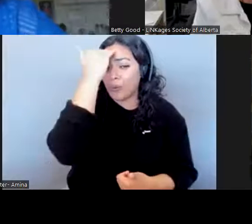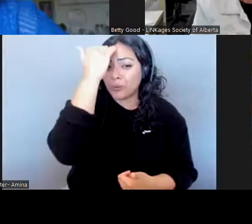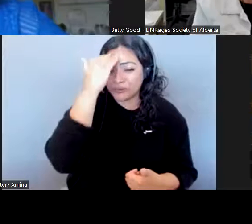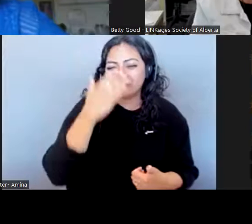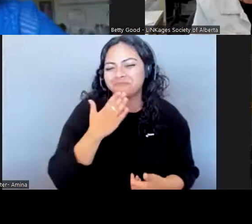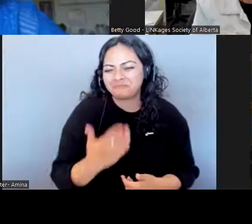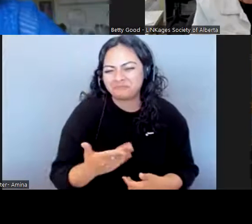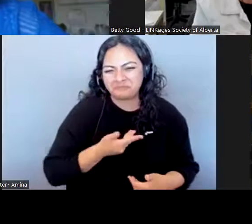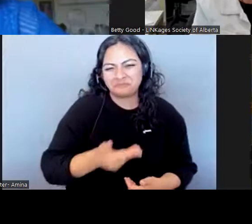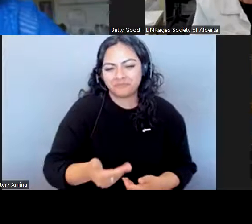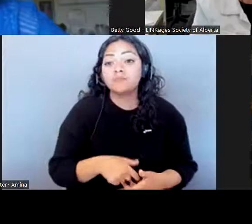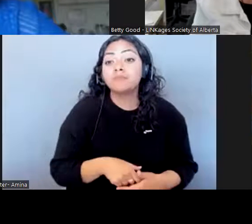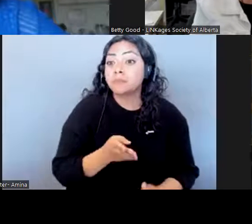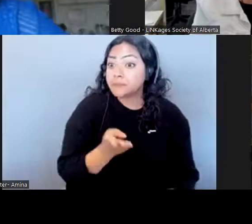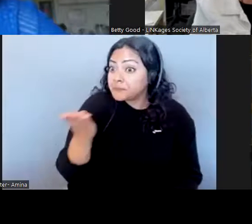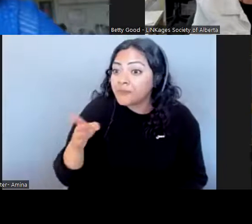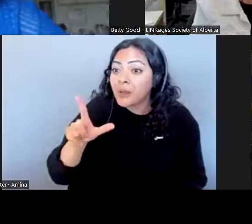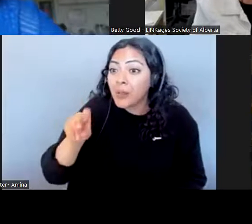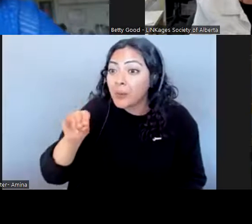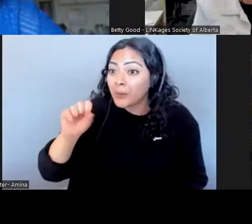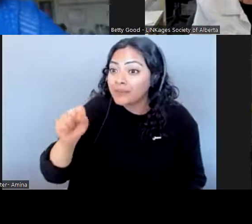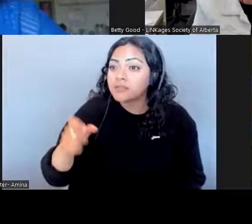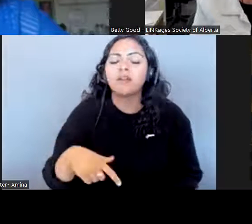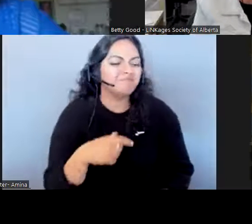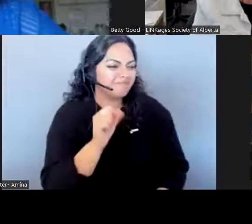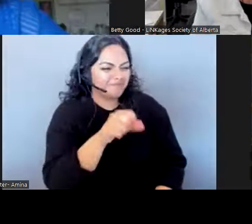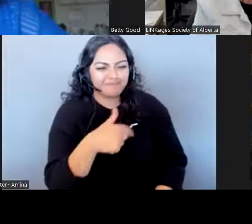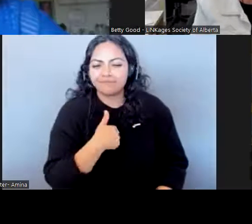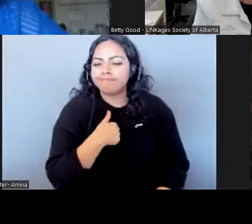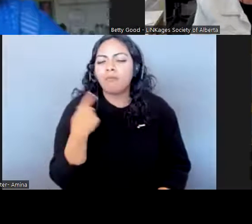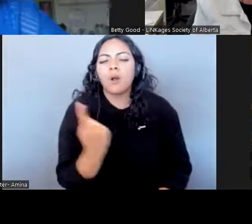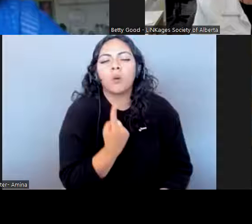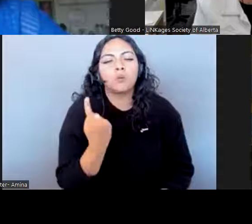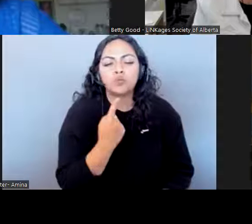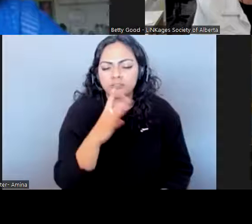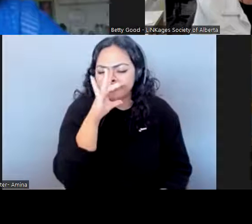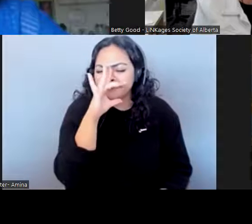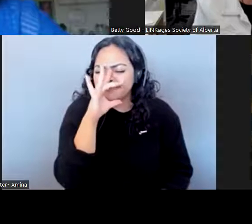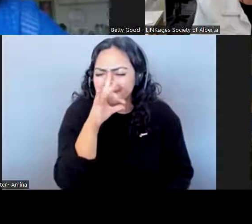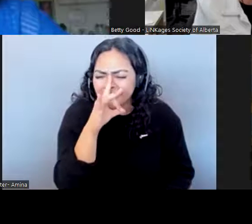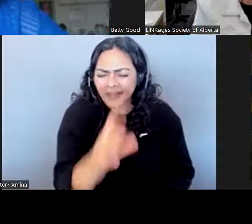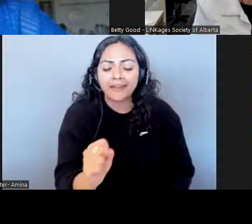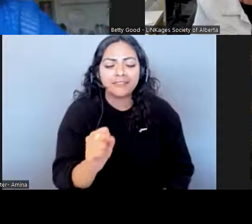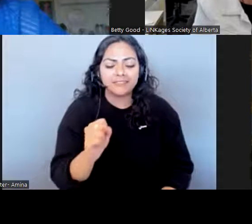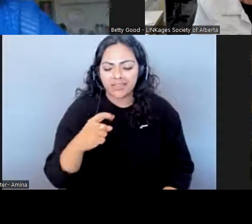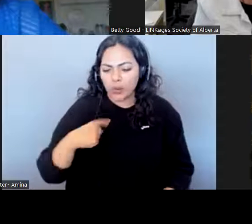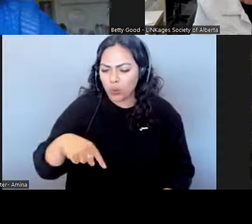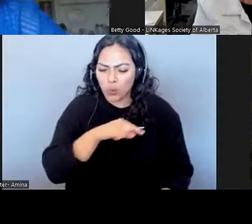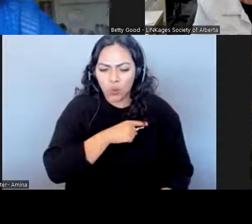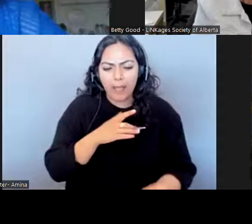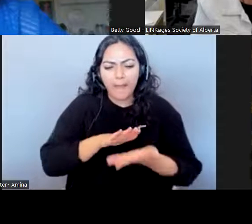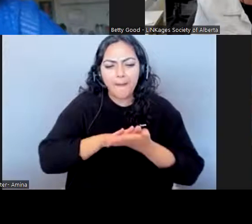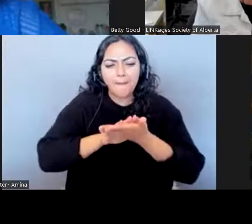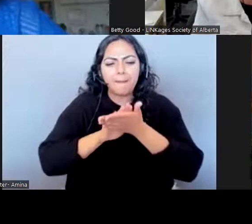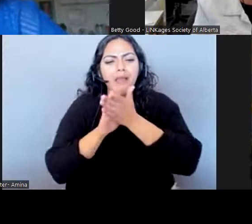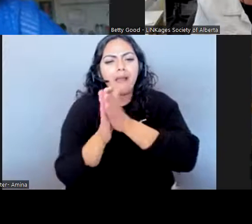I think I've always just been fascinated with who people we're all becoming. I'm fascinated with who